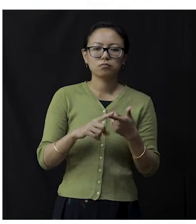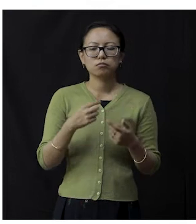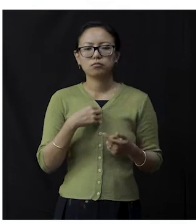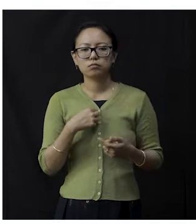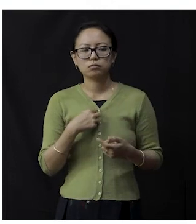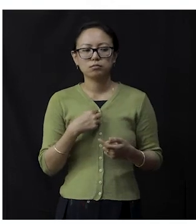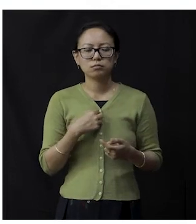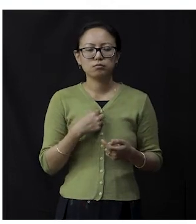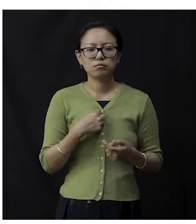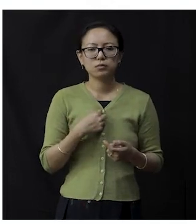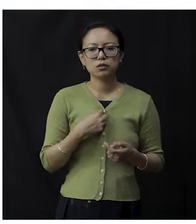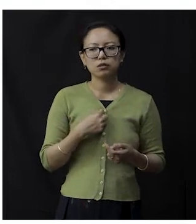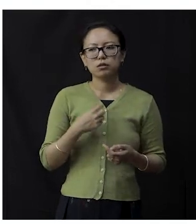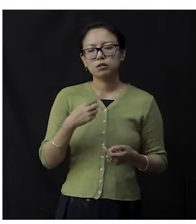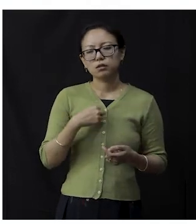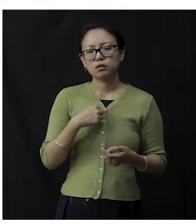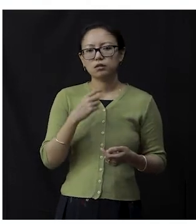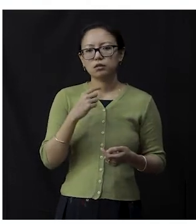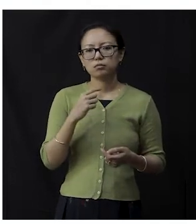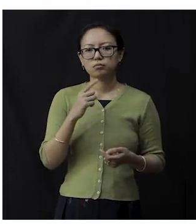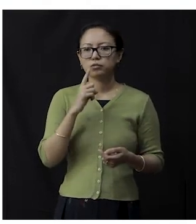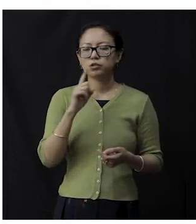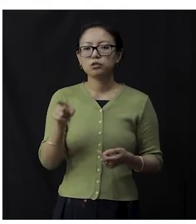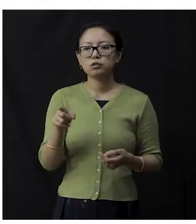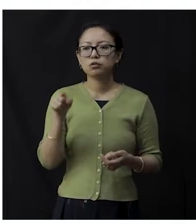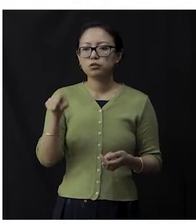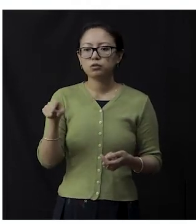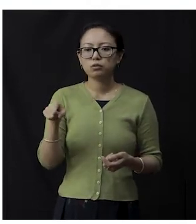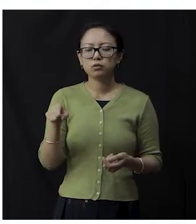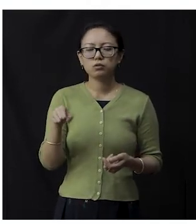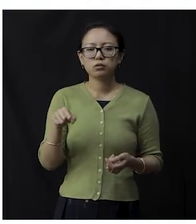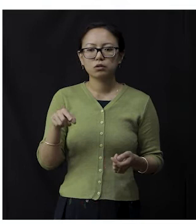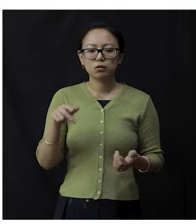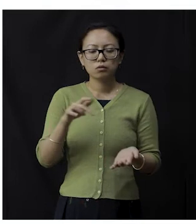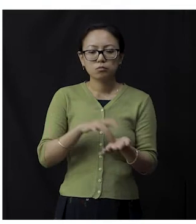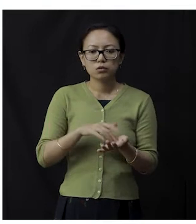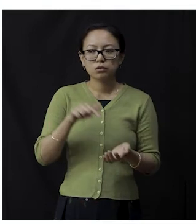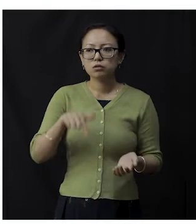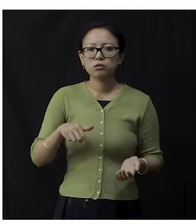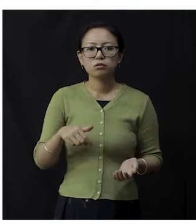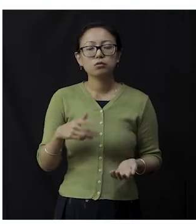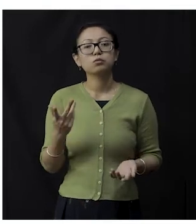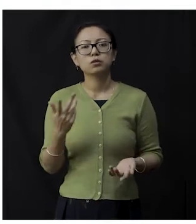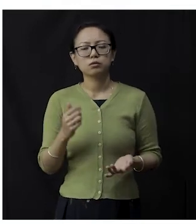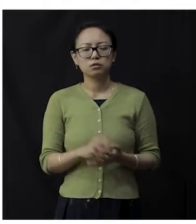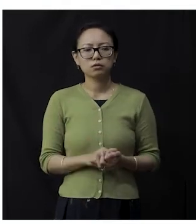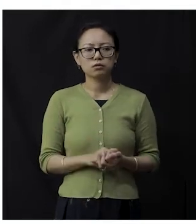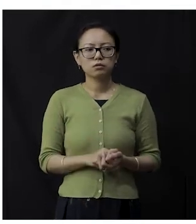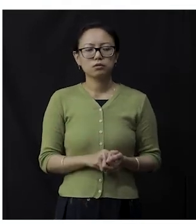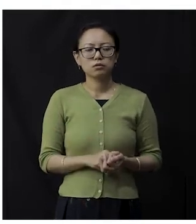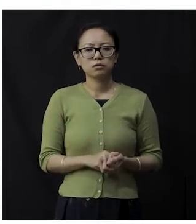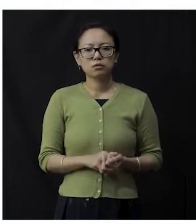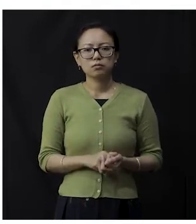was a little sad. My God, where am I? Is it not my house? Is it not my village? And that's why